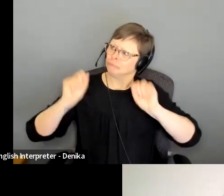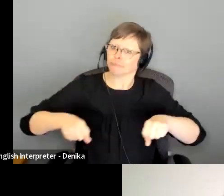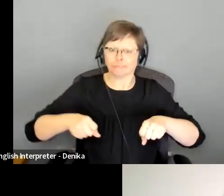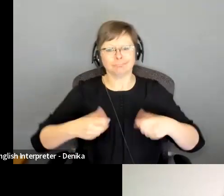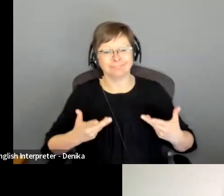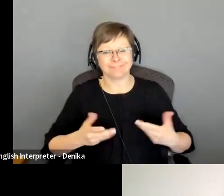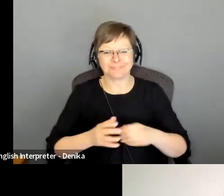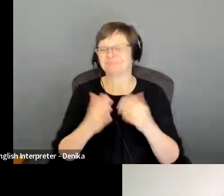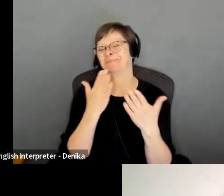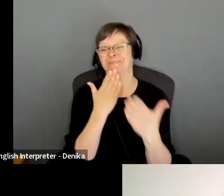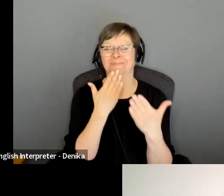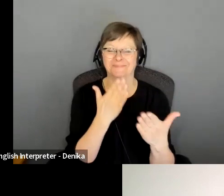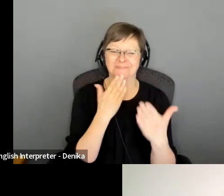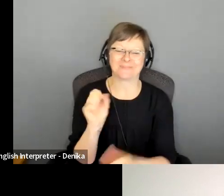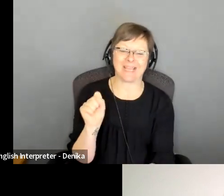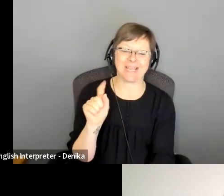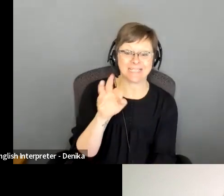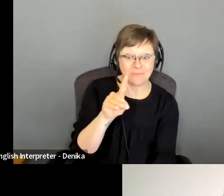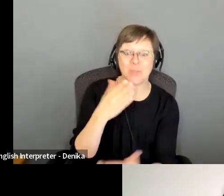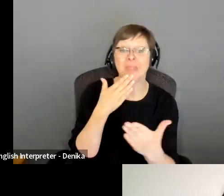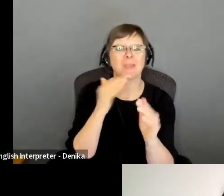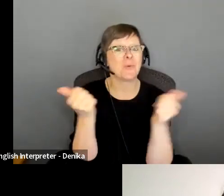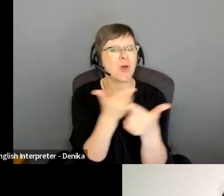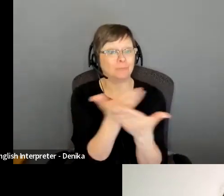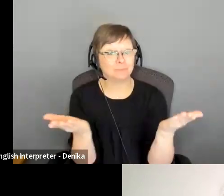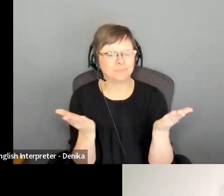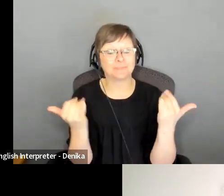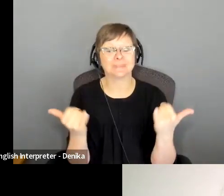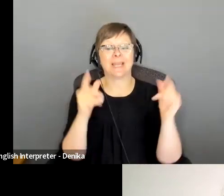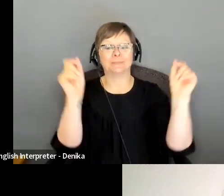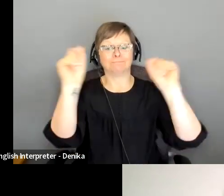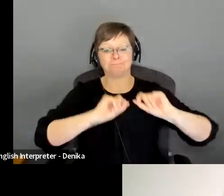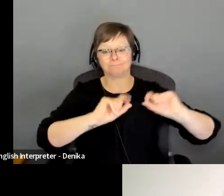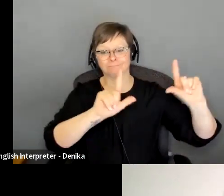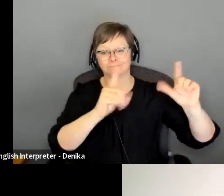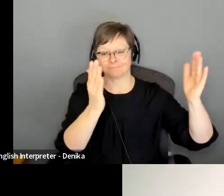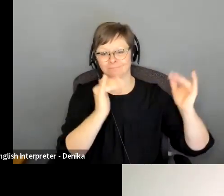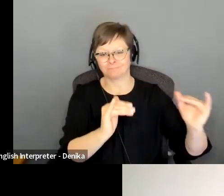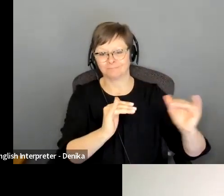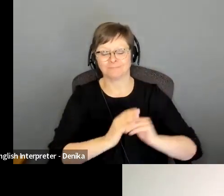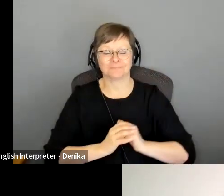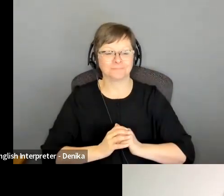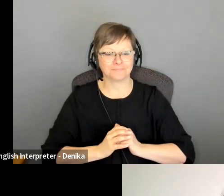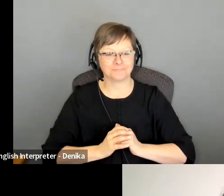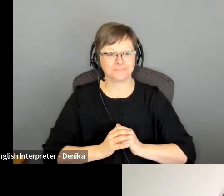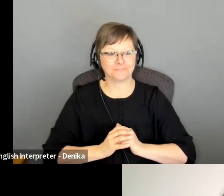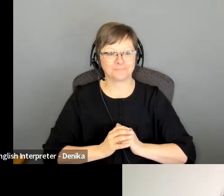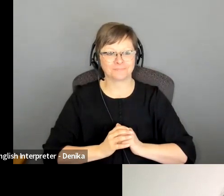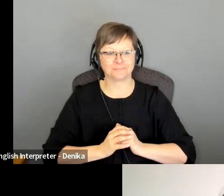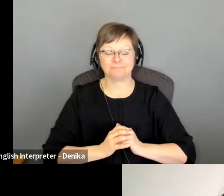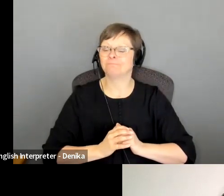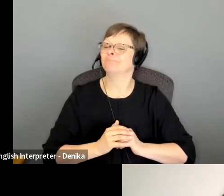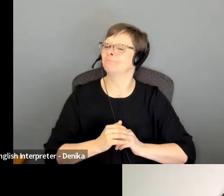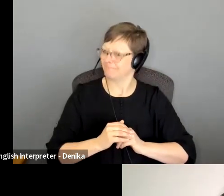Thank you, everyone. Thank you, Stafford. And we can move on to the next slide, which is going to take us